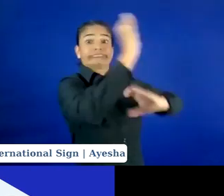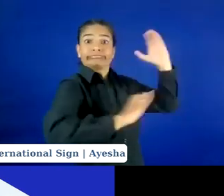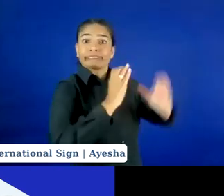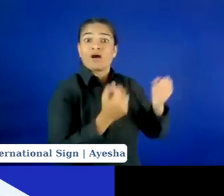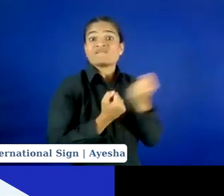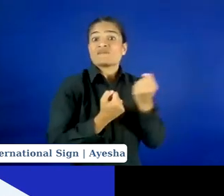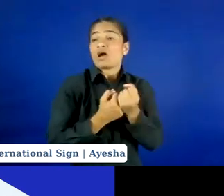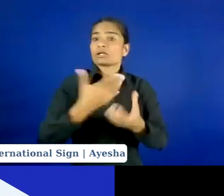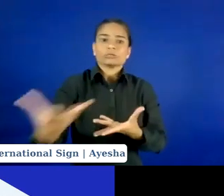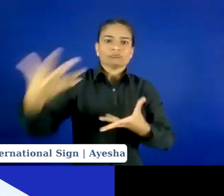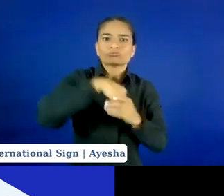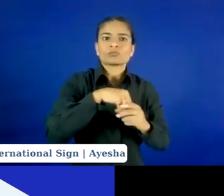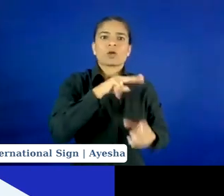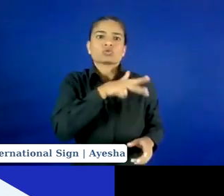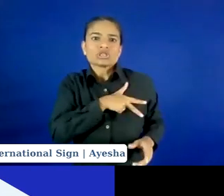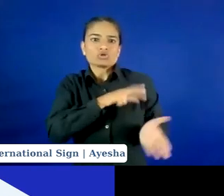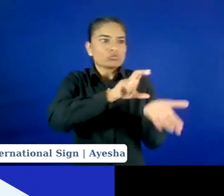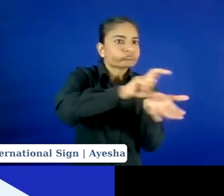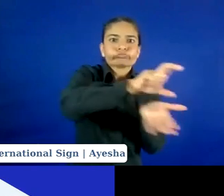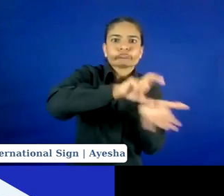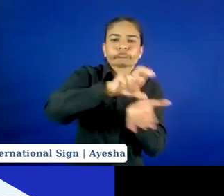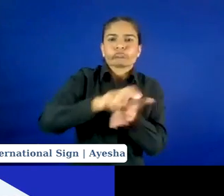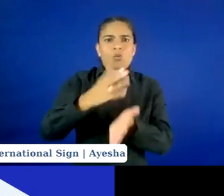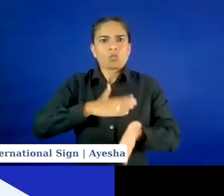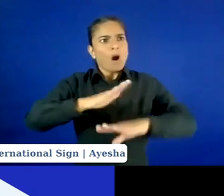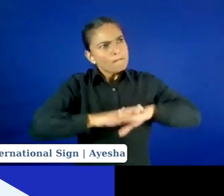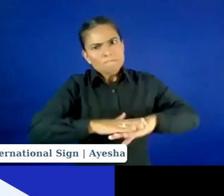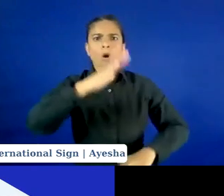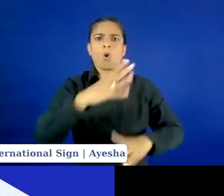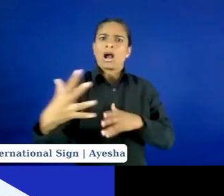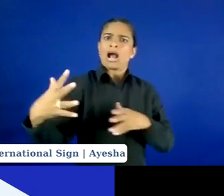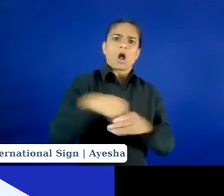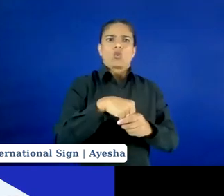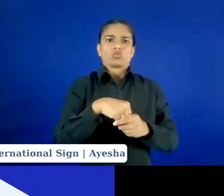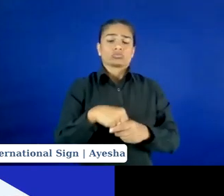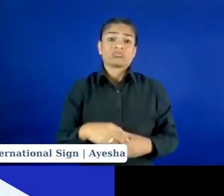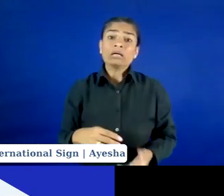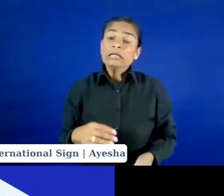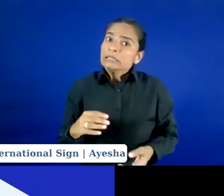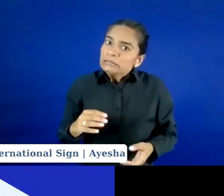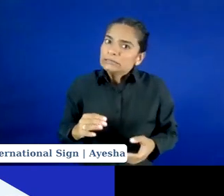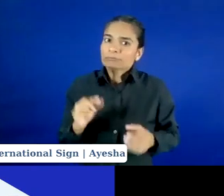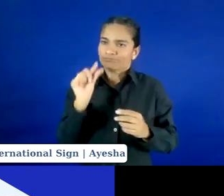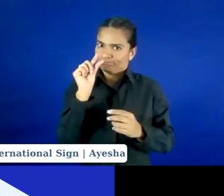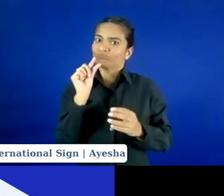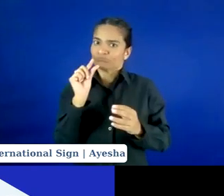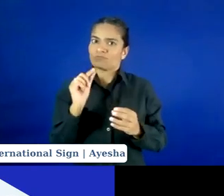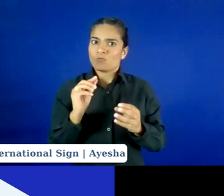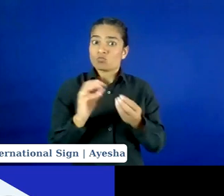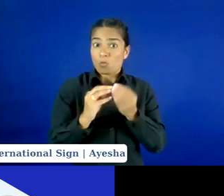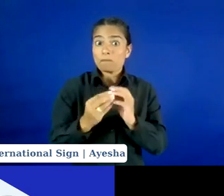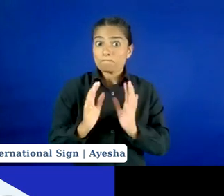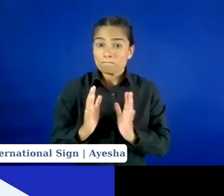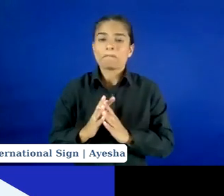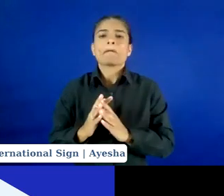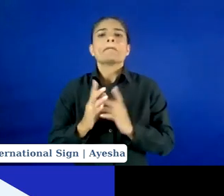perhaps a little at risk. So I think this is where there is a need to really go back into